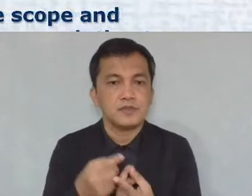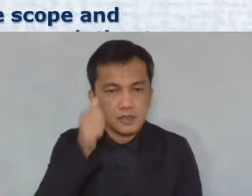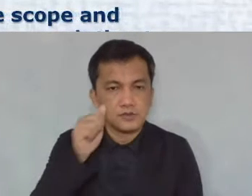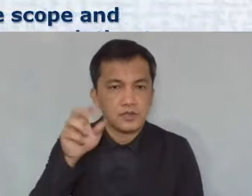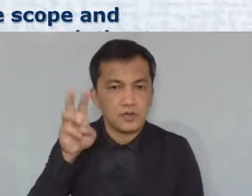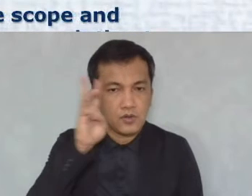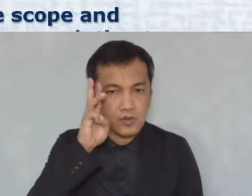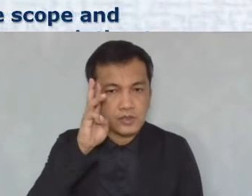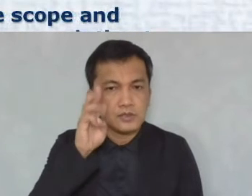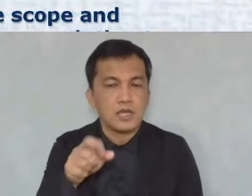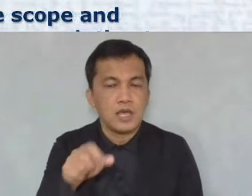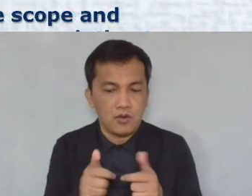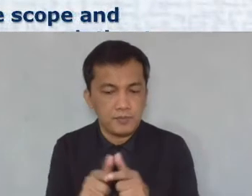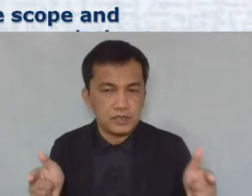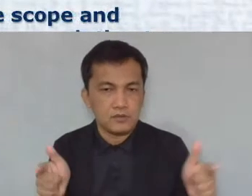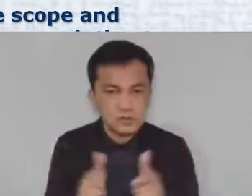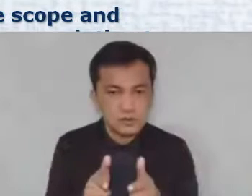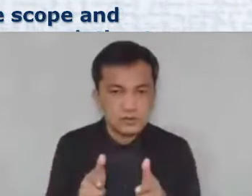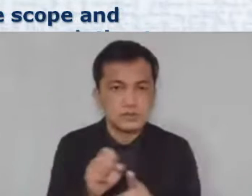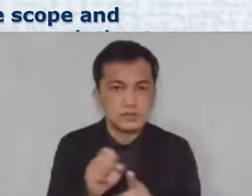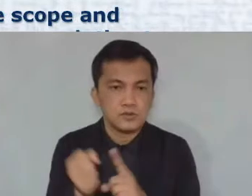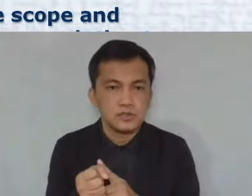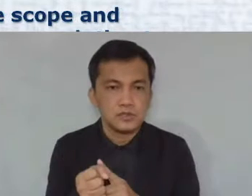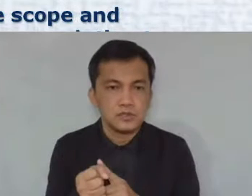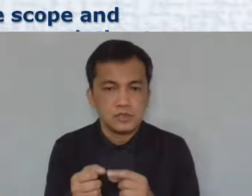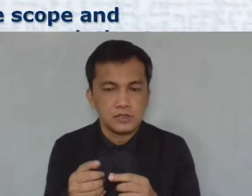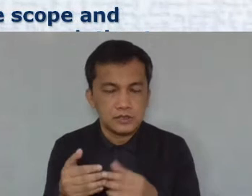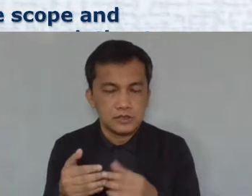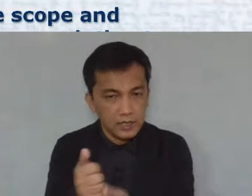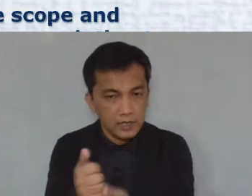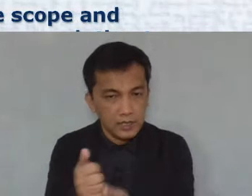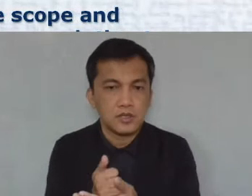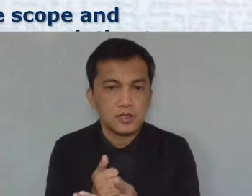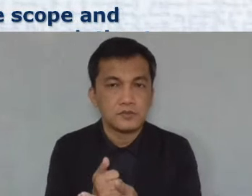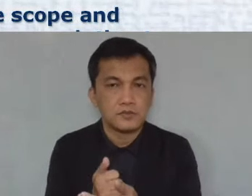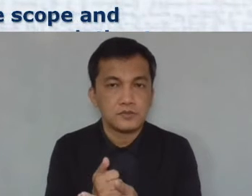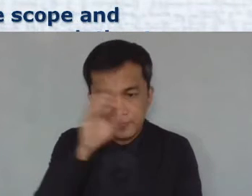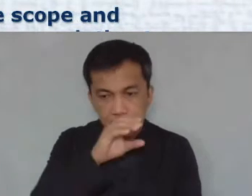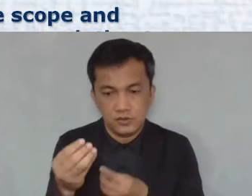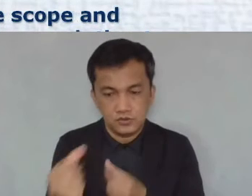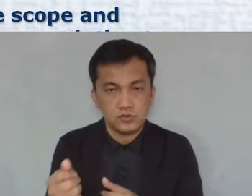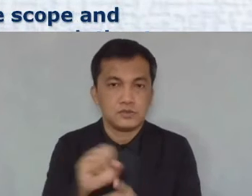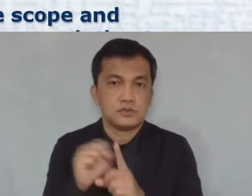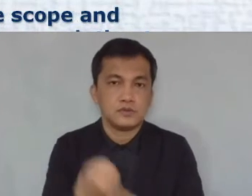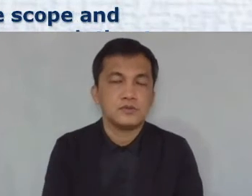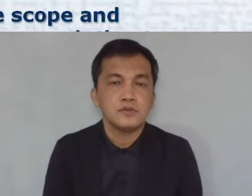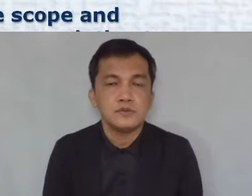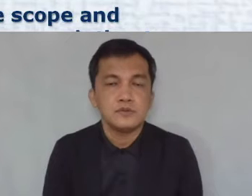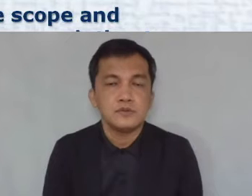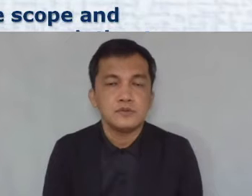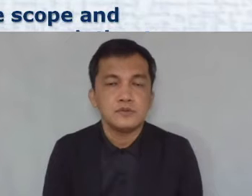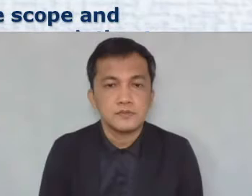and magnitude of the situation that aids them to carve a solution to the situation.